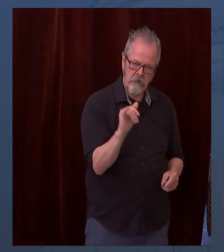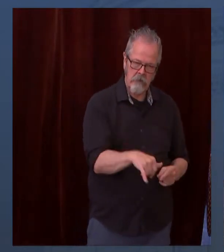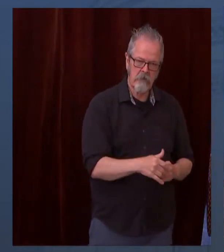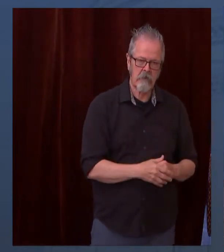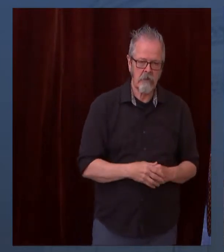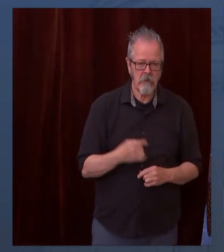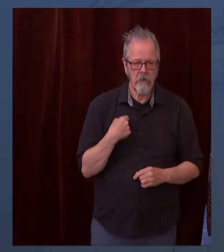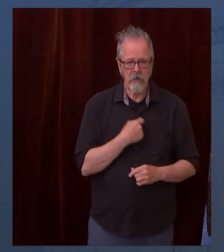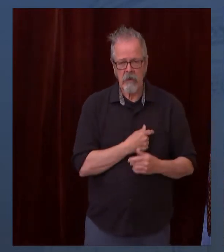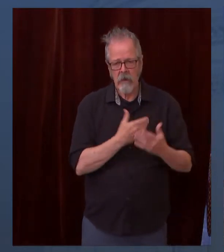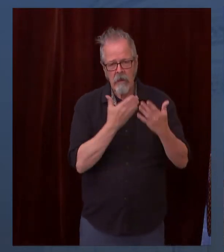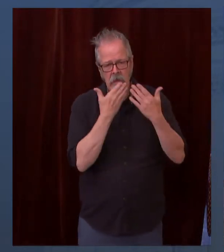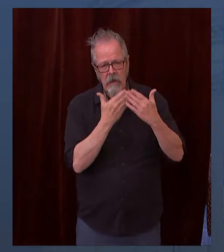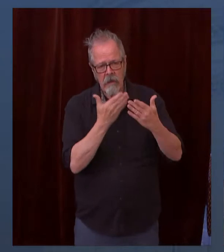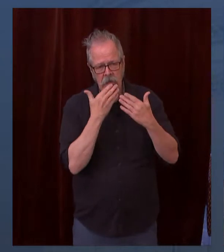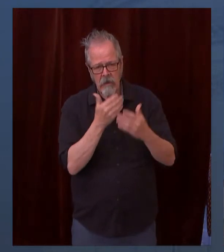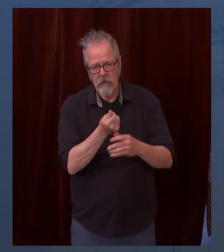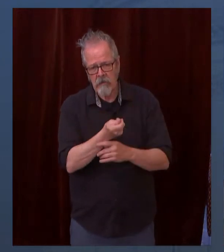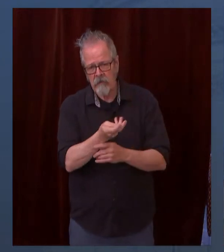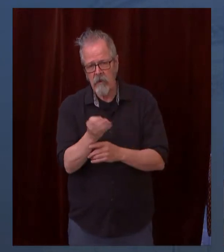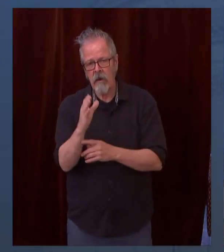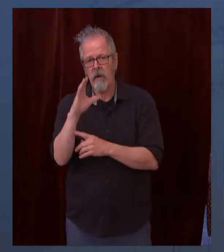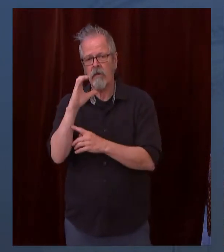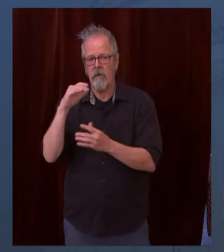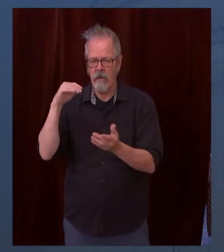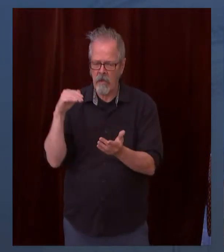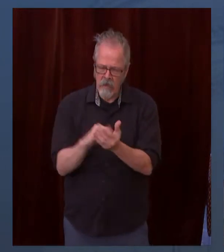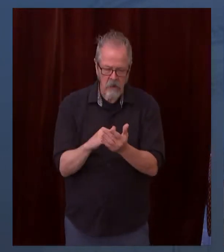So the situation is,